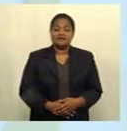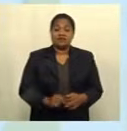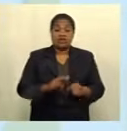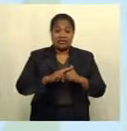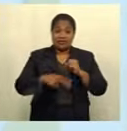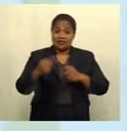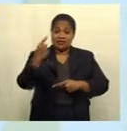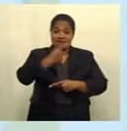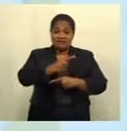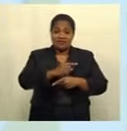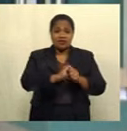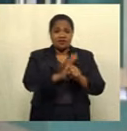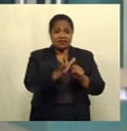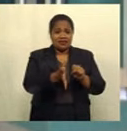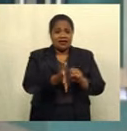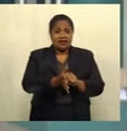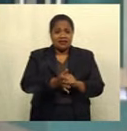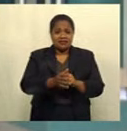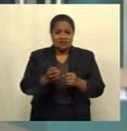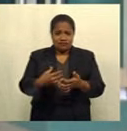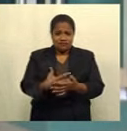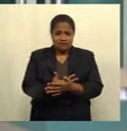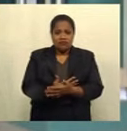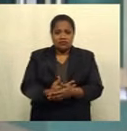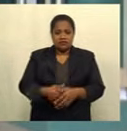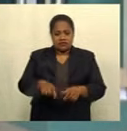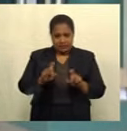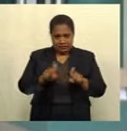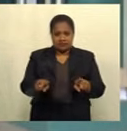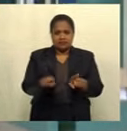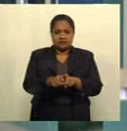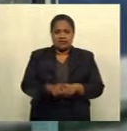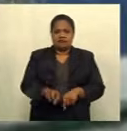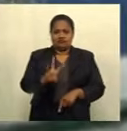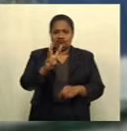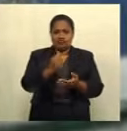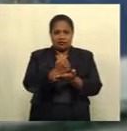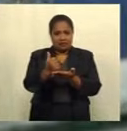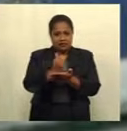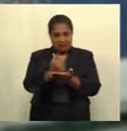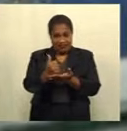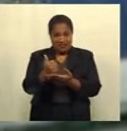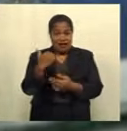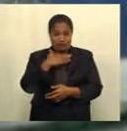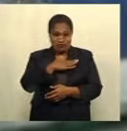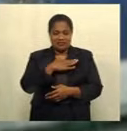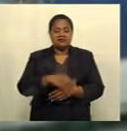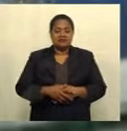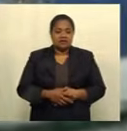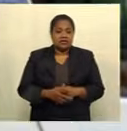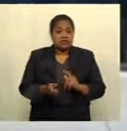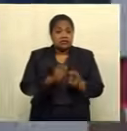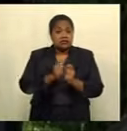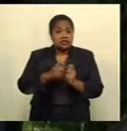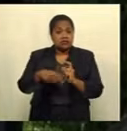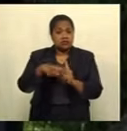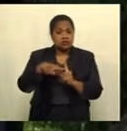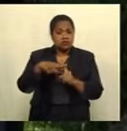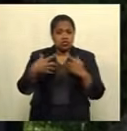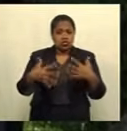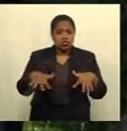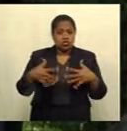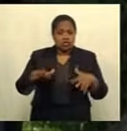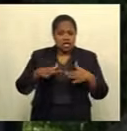In the news tonight, COVID-19 infections remain in triple digits. Test positivity rate concerning.